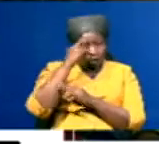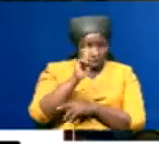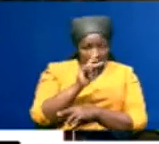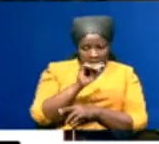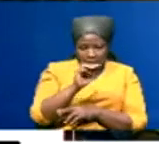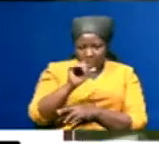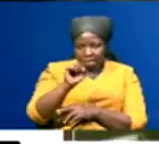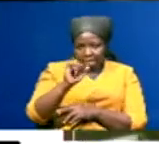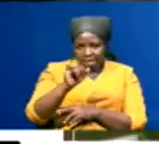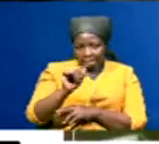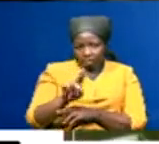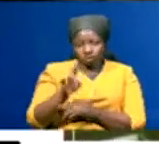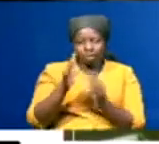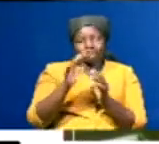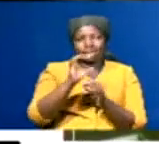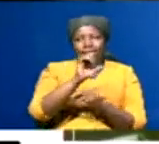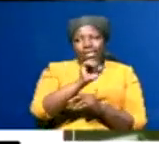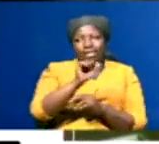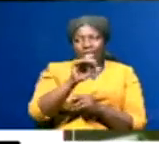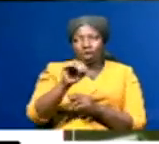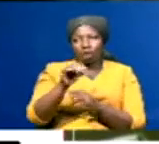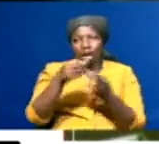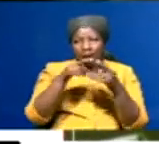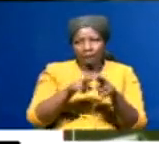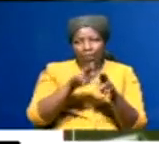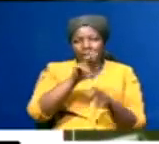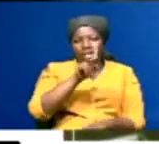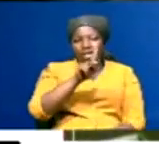Kenyatta International Convention Centre.